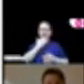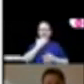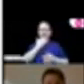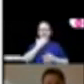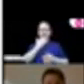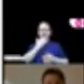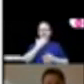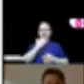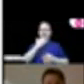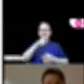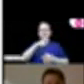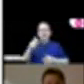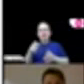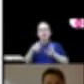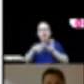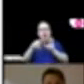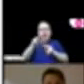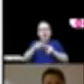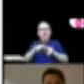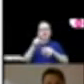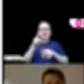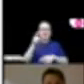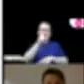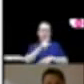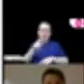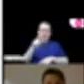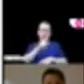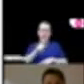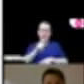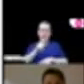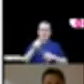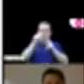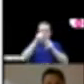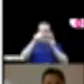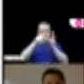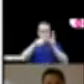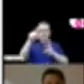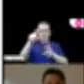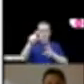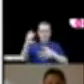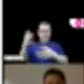the black and people of color in Manchester, they still face that in this day.